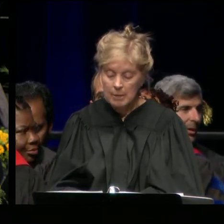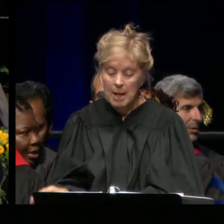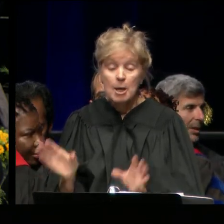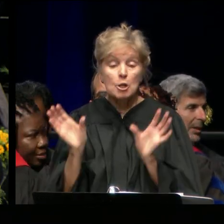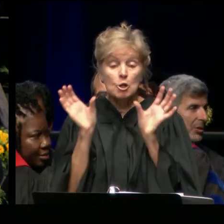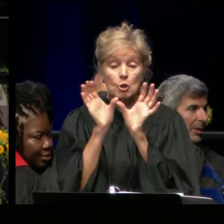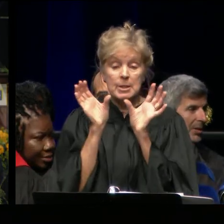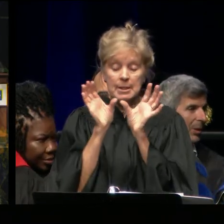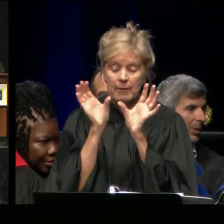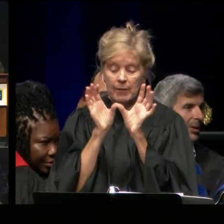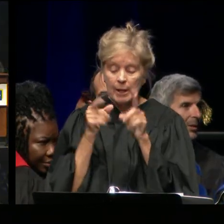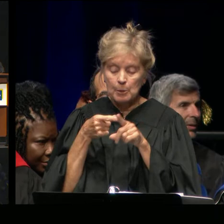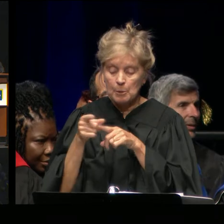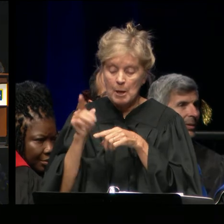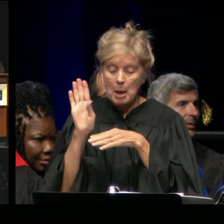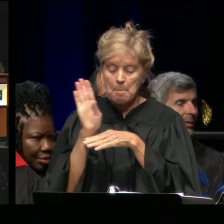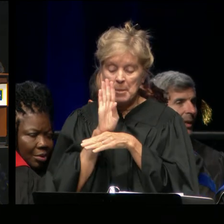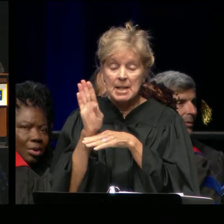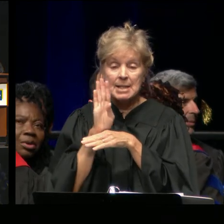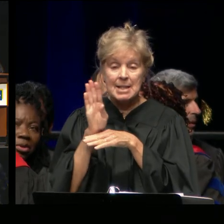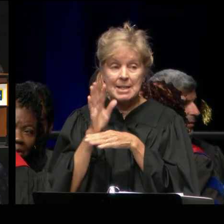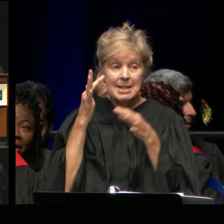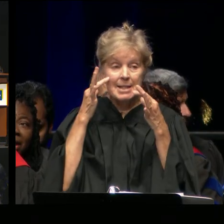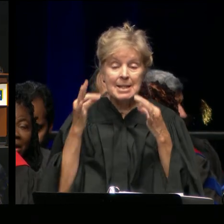Certificate in Business Decision Analysis.